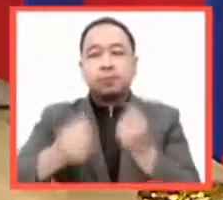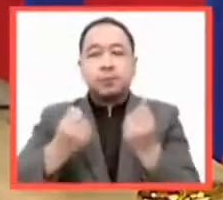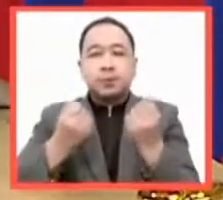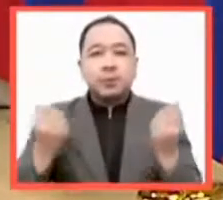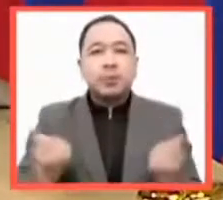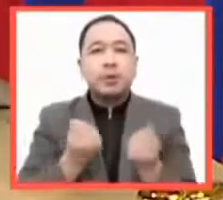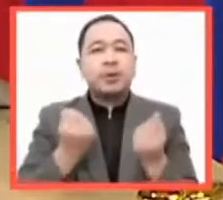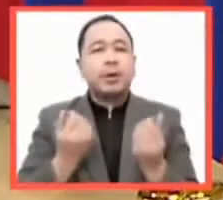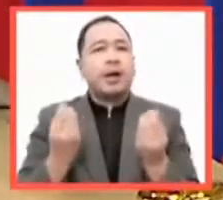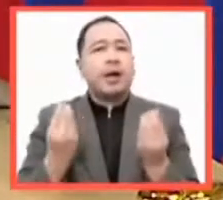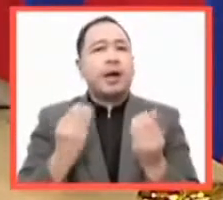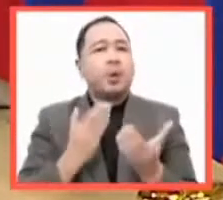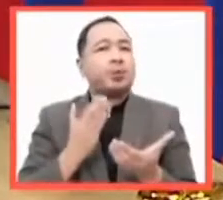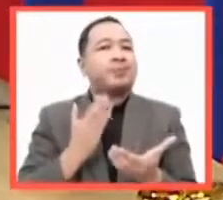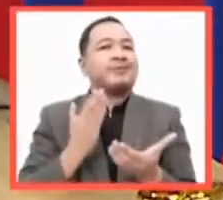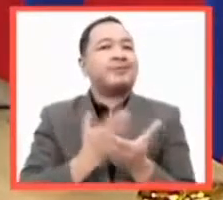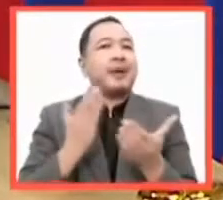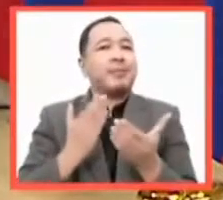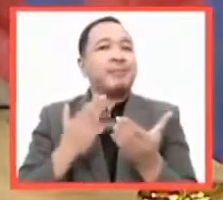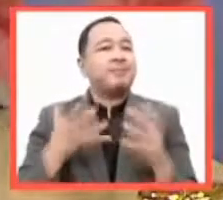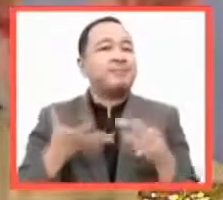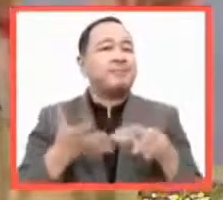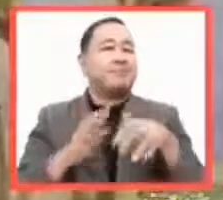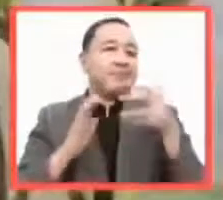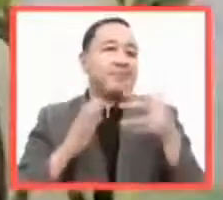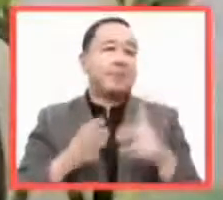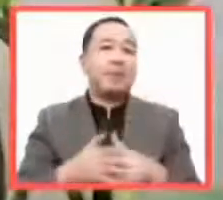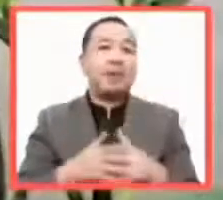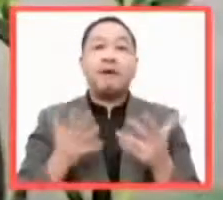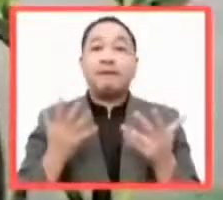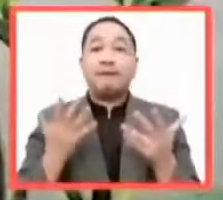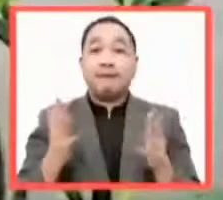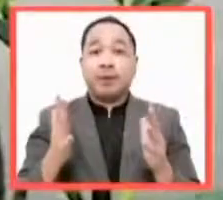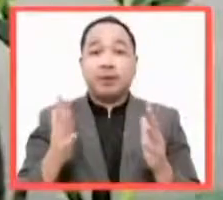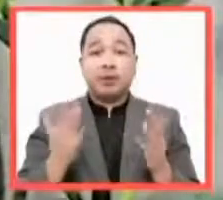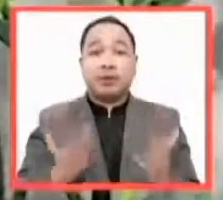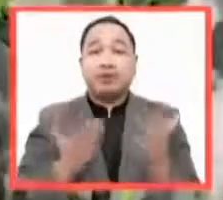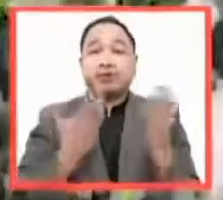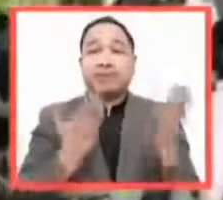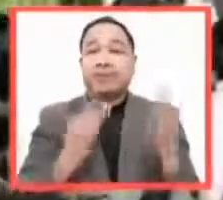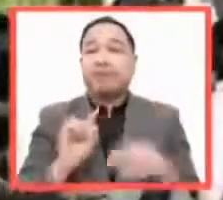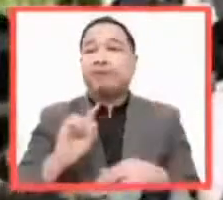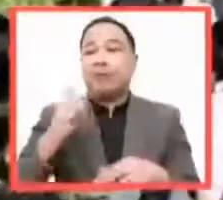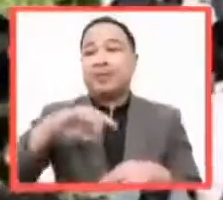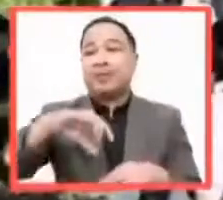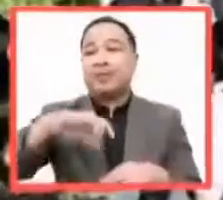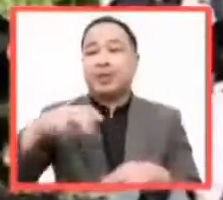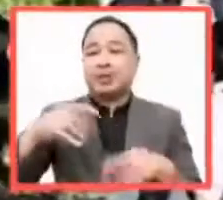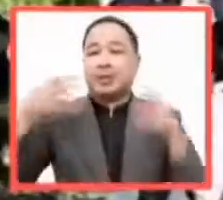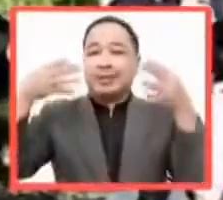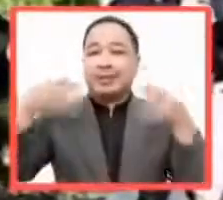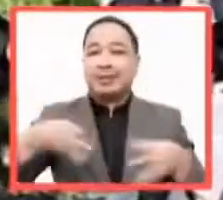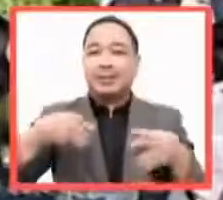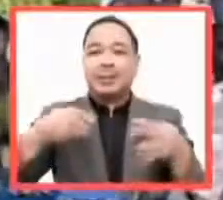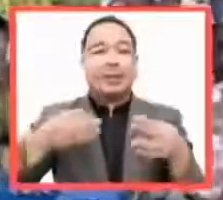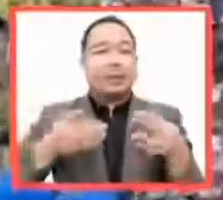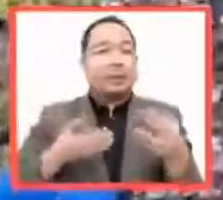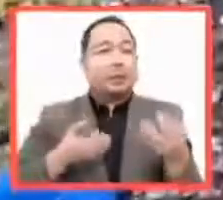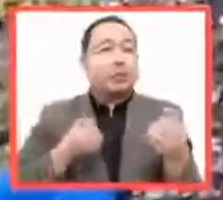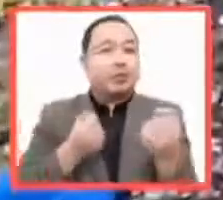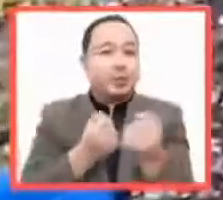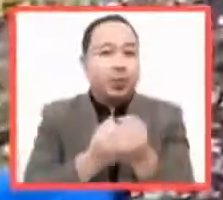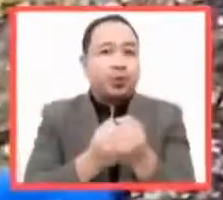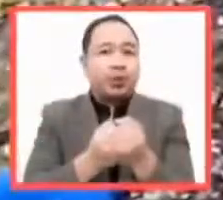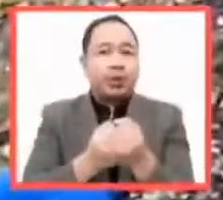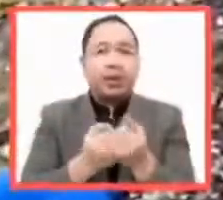disaster. We submitted our first nationally determined contribution with a target to reduce